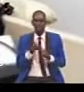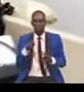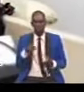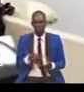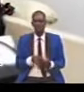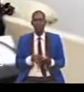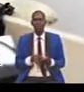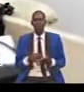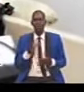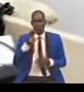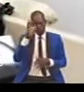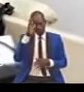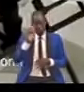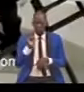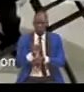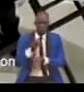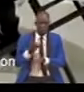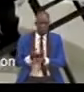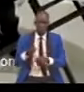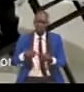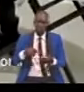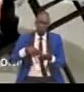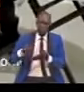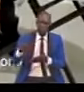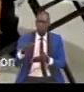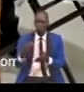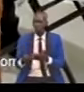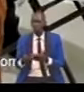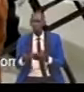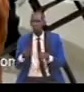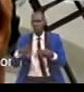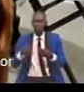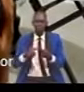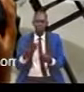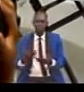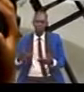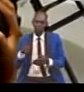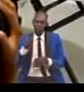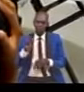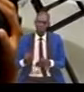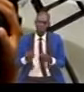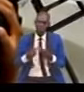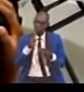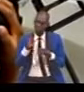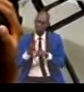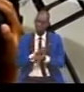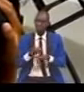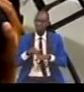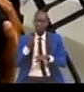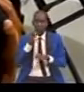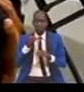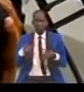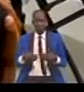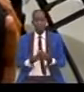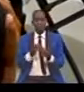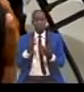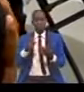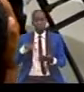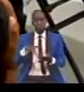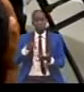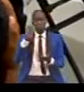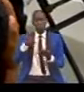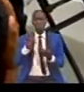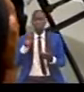and I worked so hard to pay the bills. We bought you video games to keep you busy at home. Is this how you've chosen to embarrass us and